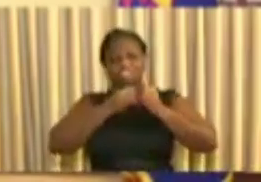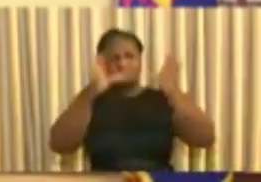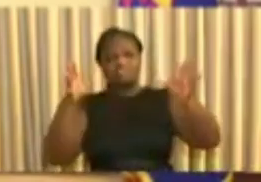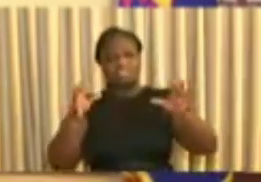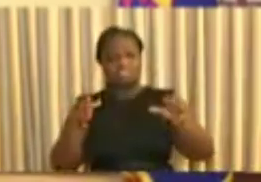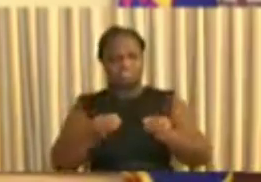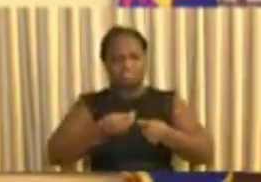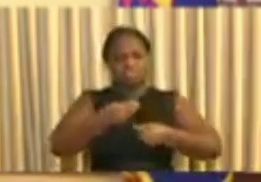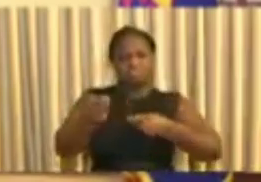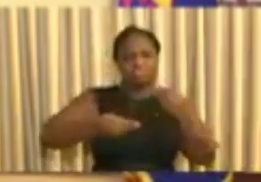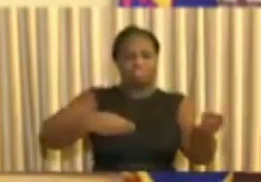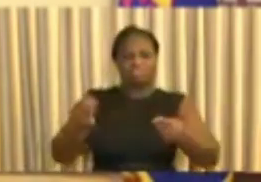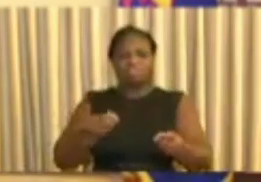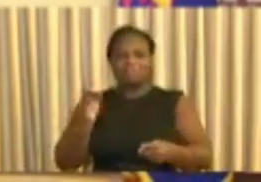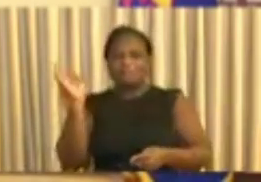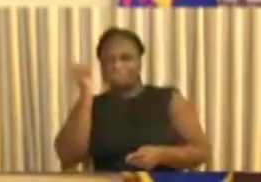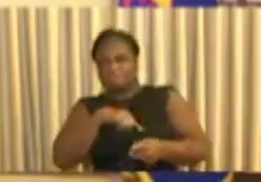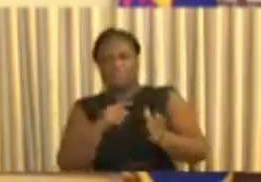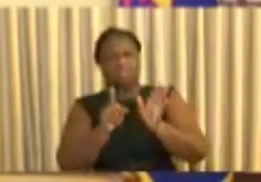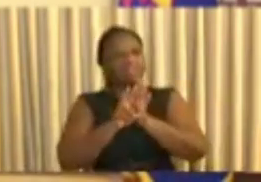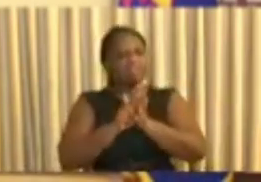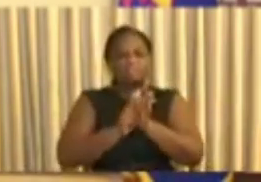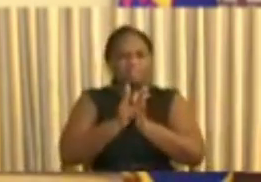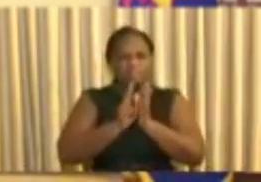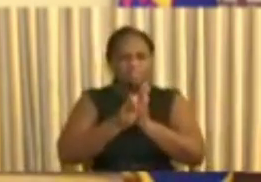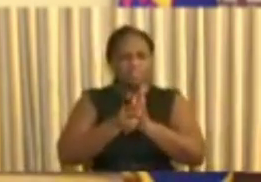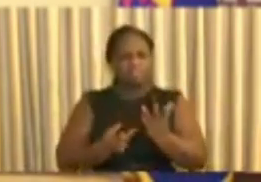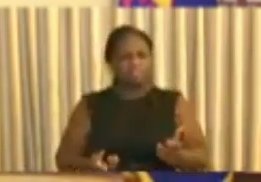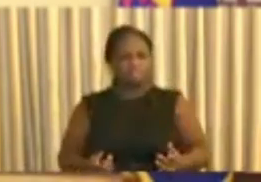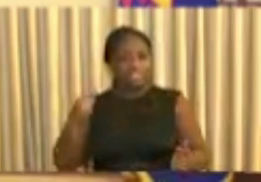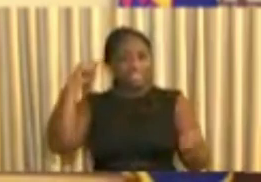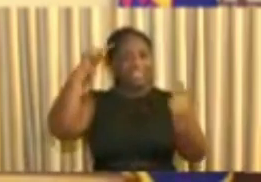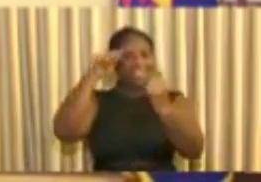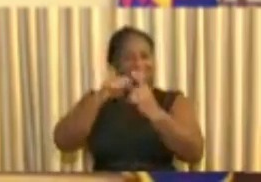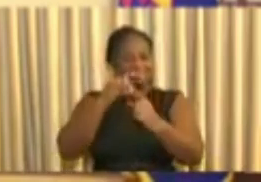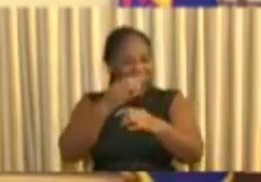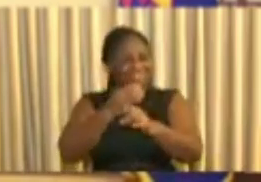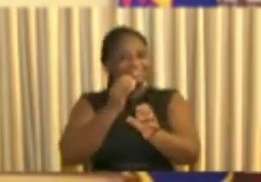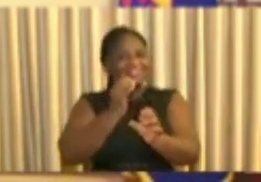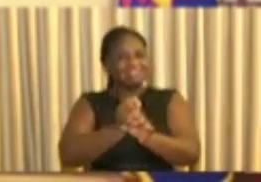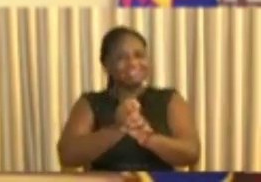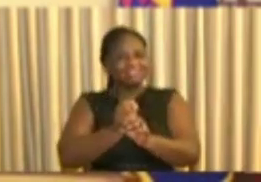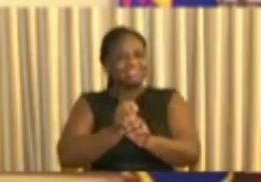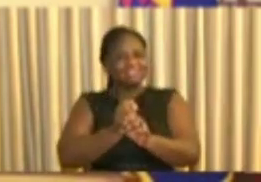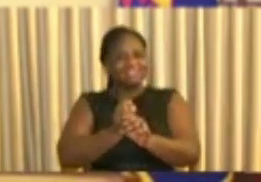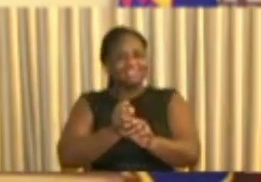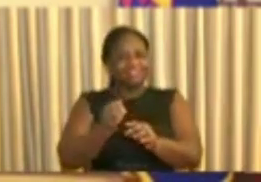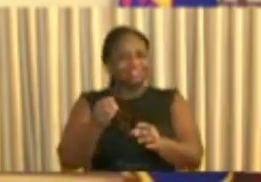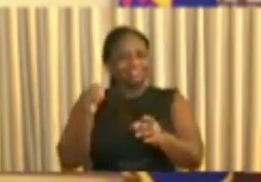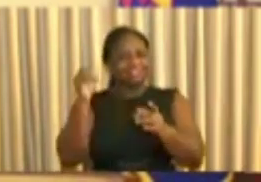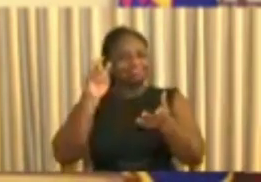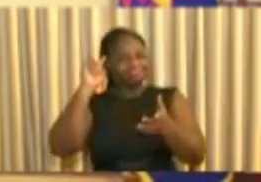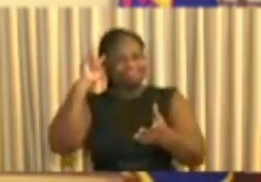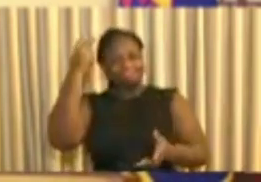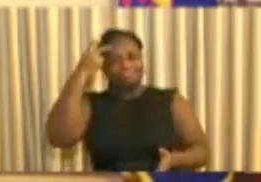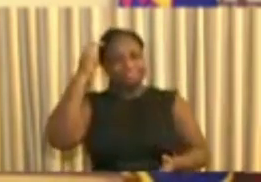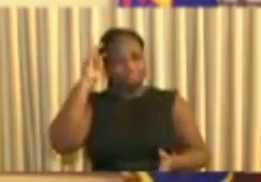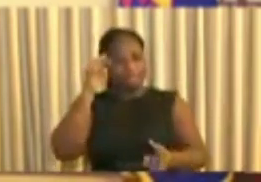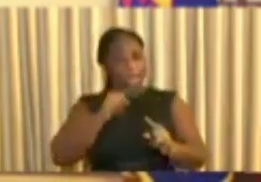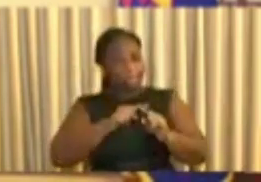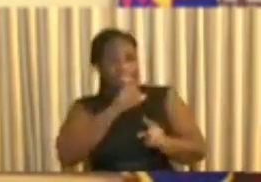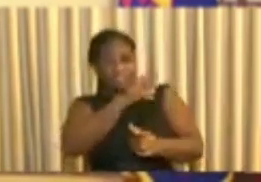and distribution of such videos, whose sole aim is to create discontent and undermine the trust